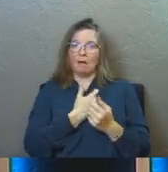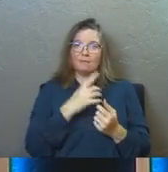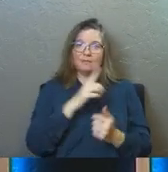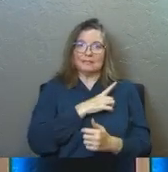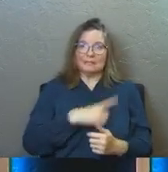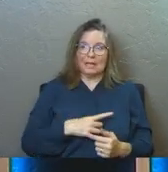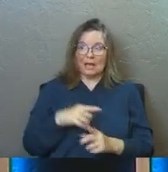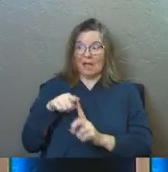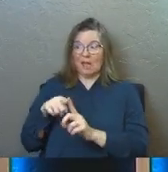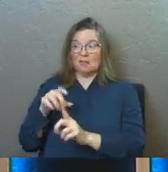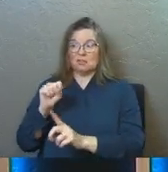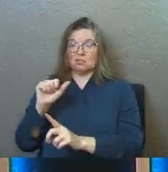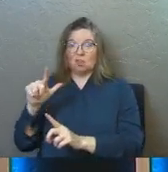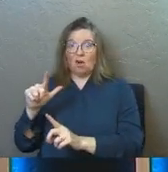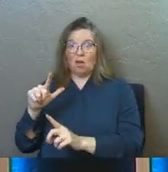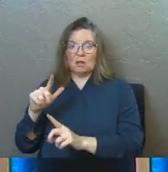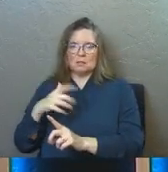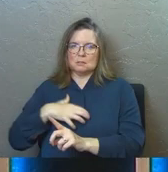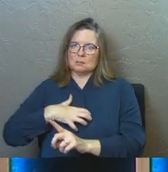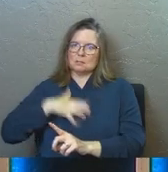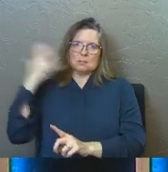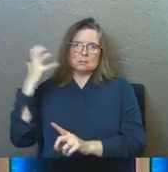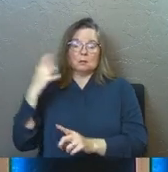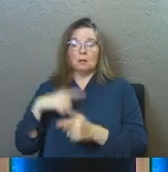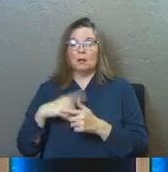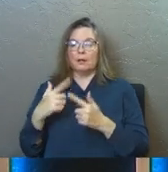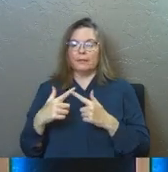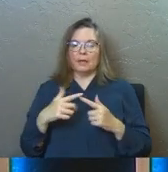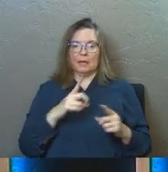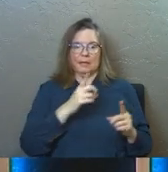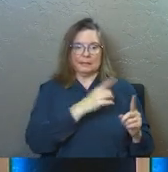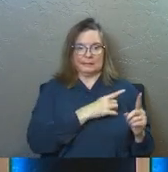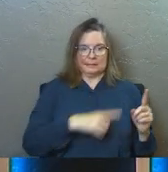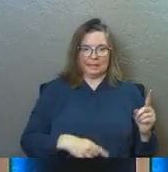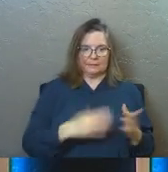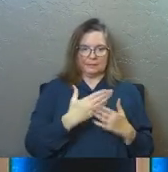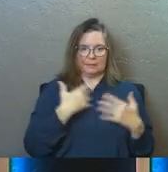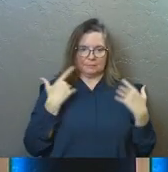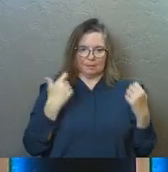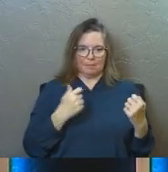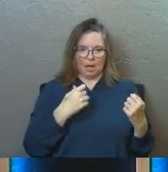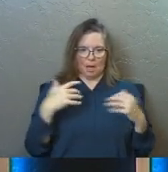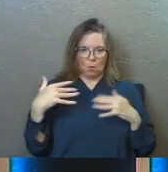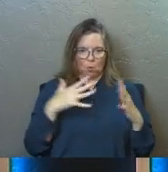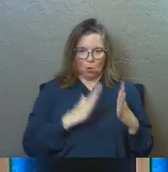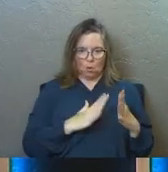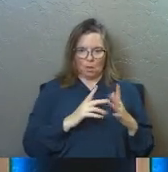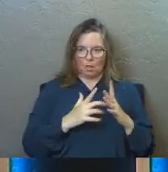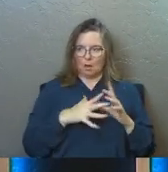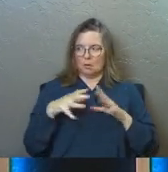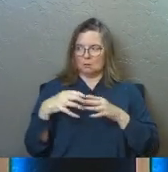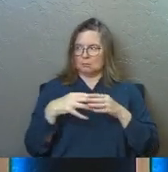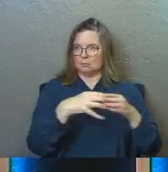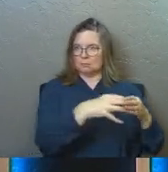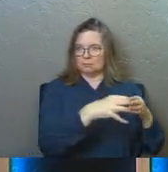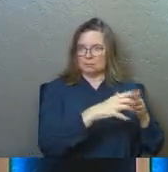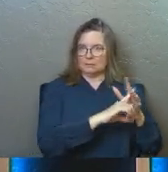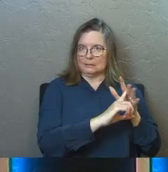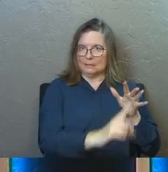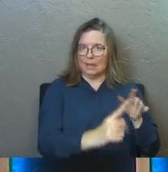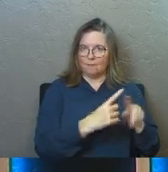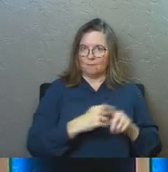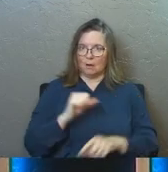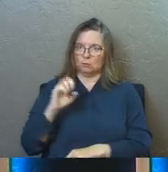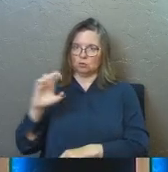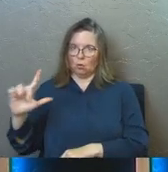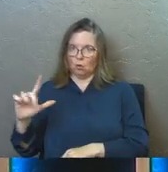just makes Saul even angrier, right? So there becomes this point where David and some of his mighty warriors, they're kind of on the run from Saul because he's got the whole